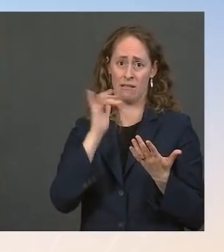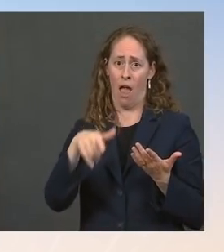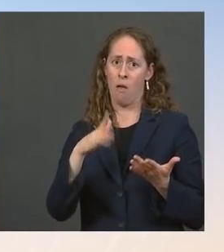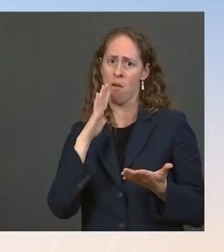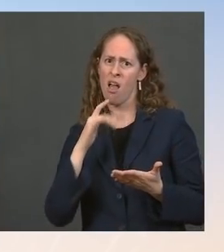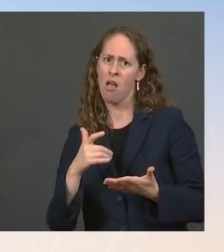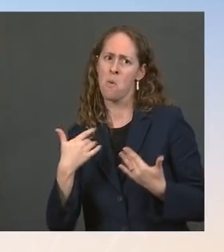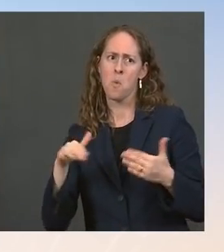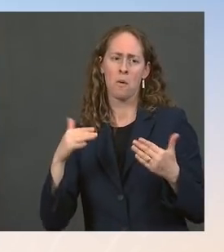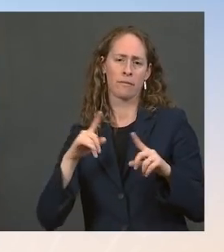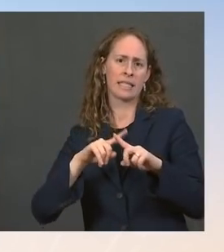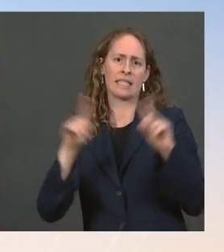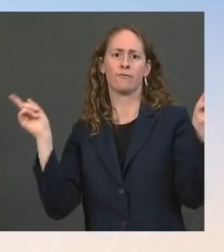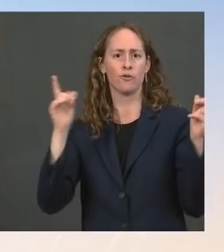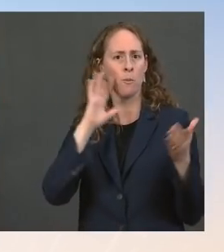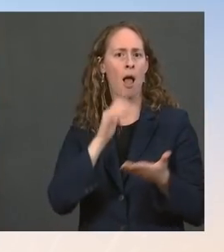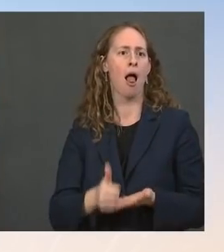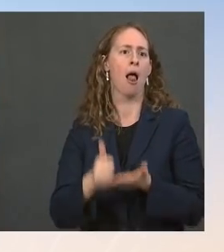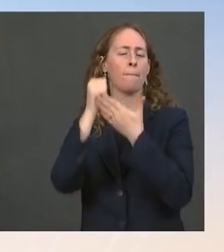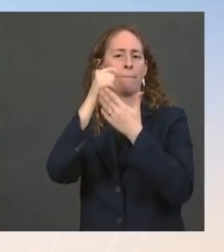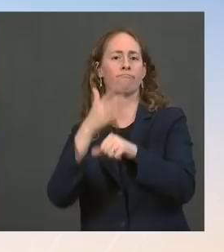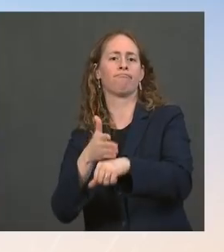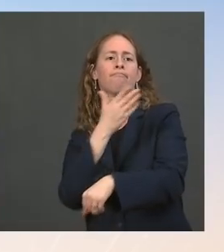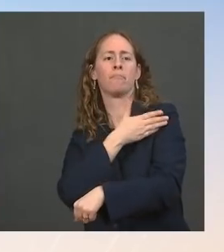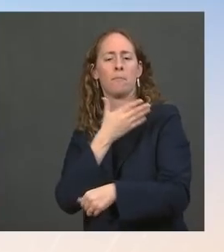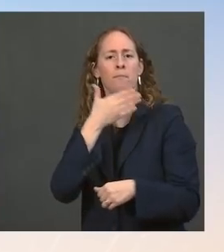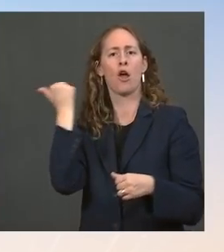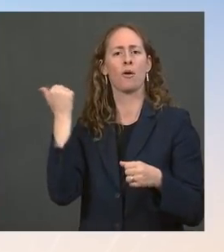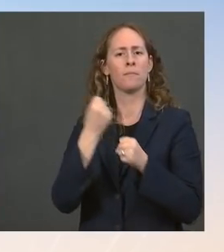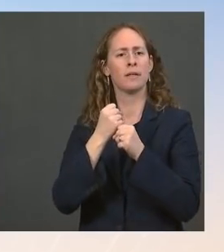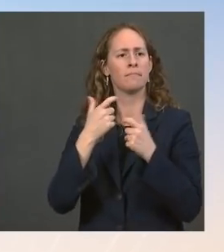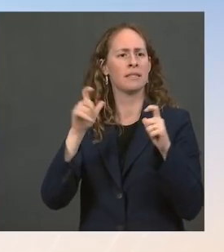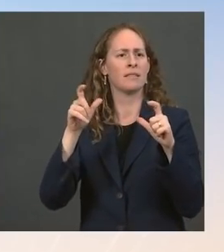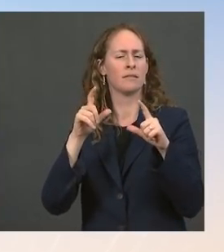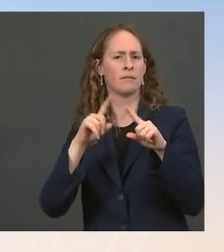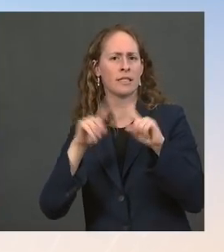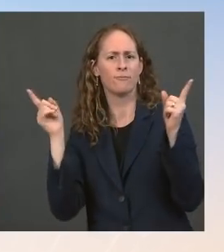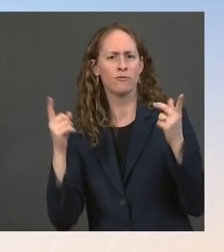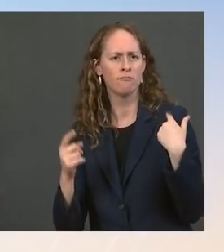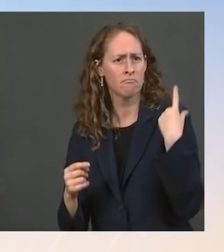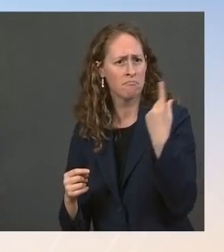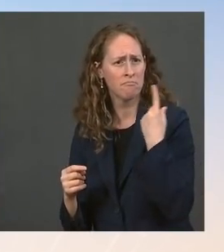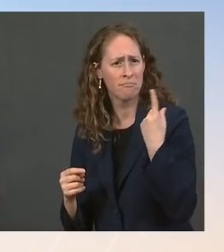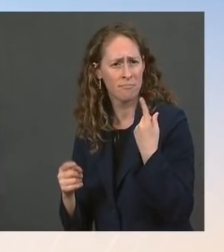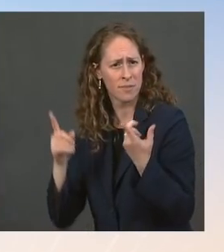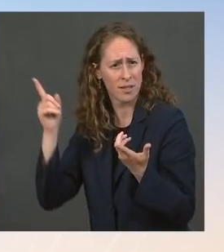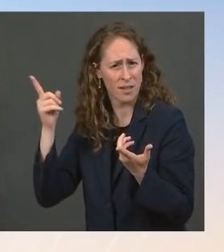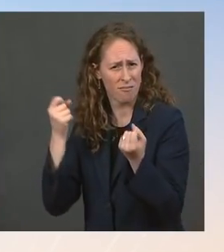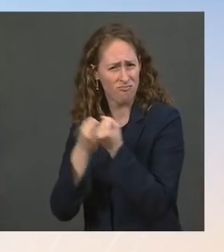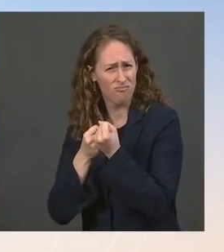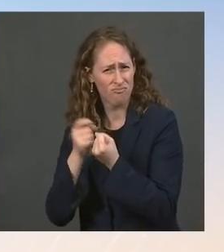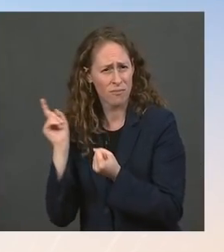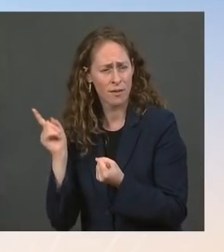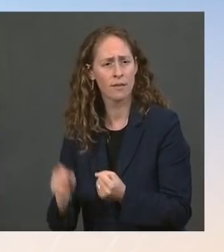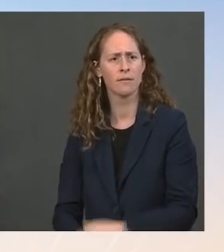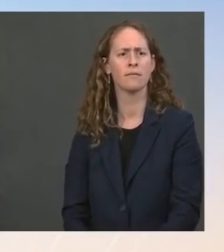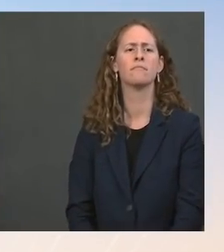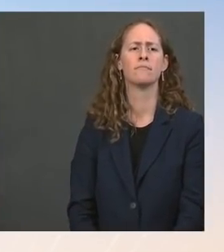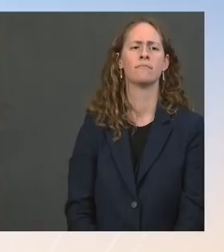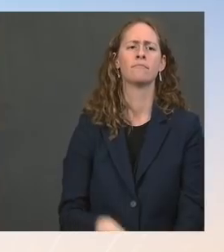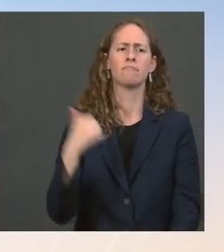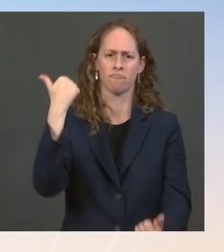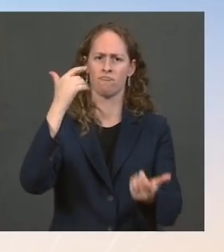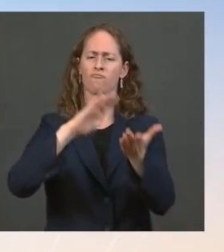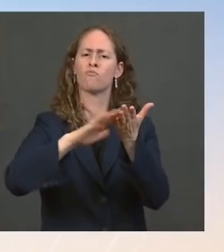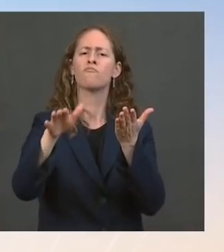boosting global capacity. So is this no longer a priority for the administration? Well, he supported the TRIPS waiver. excuse me, it's a process